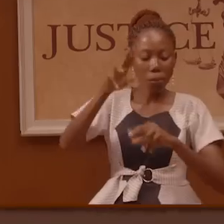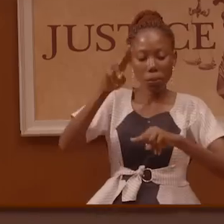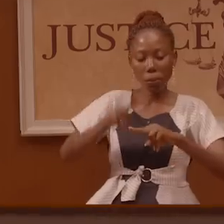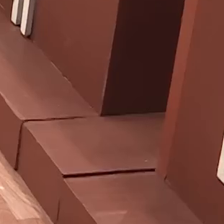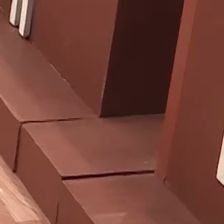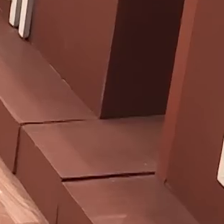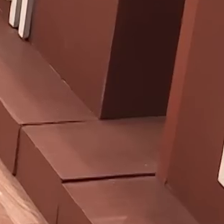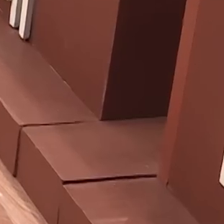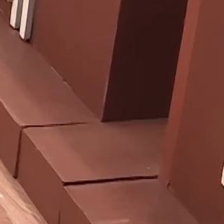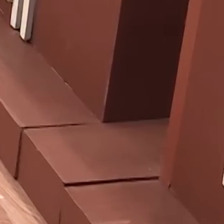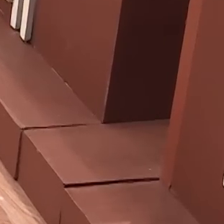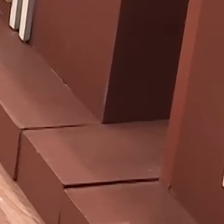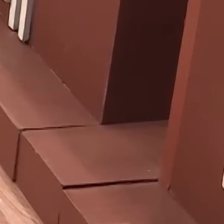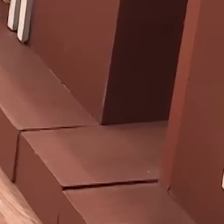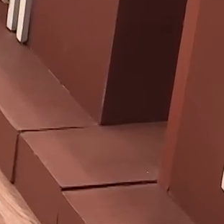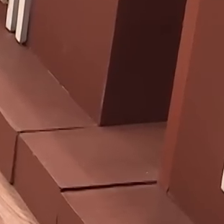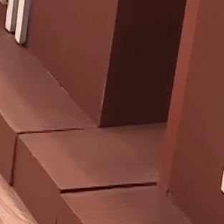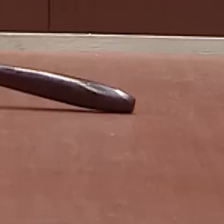Please be seated.